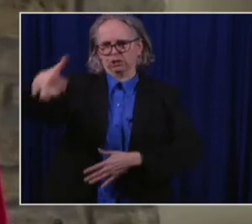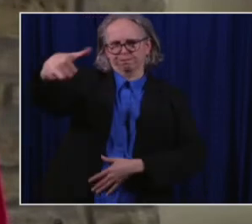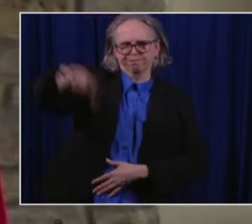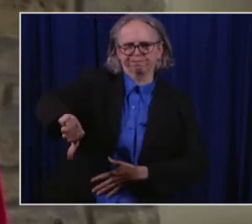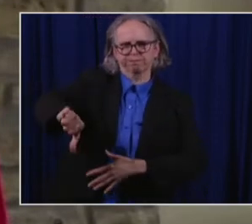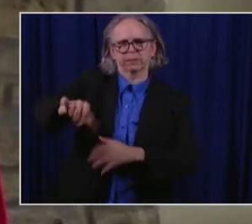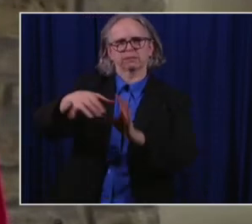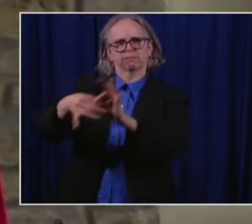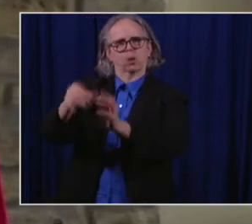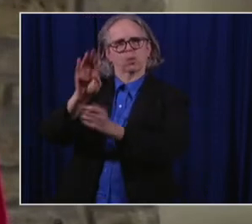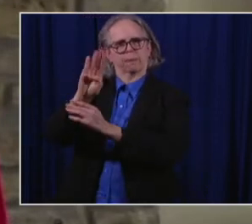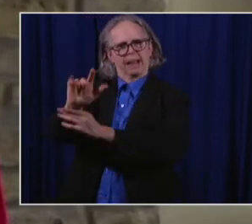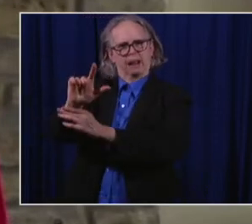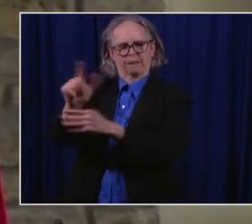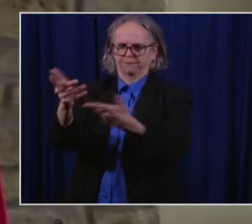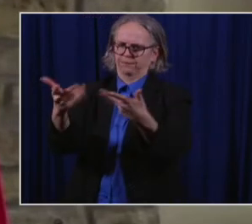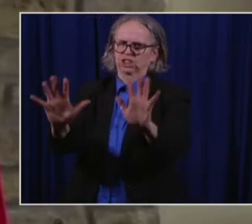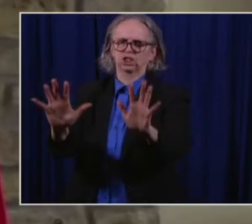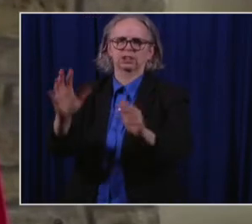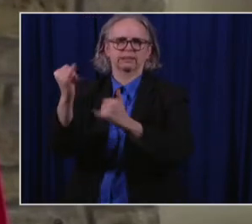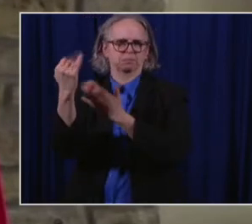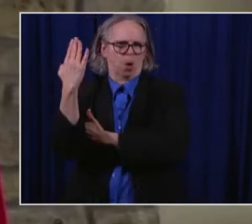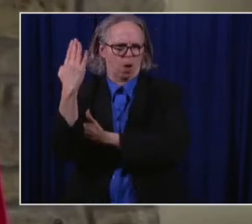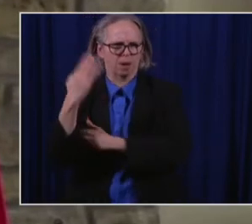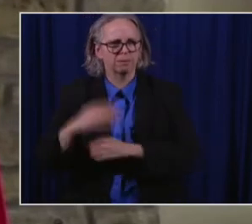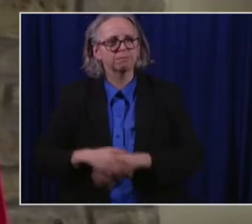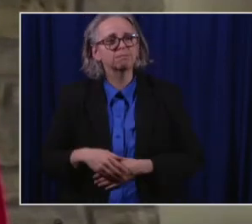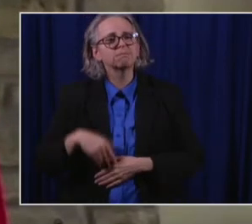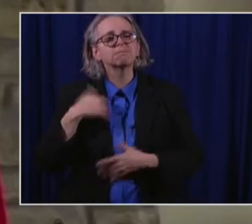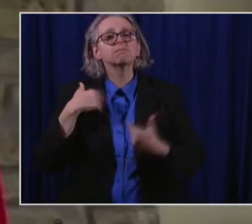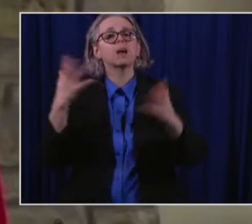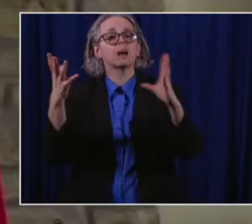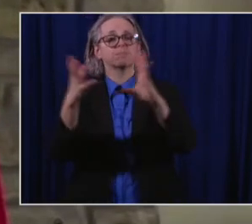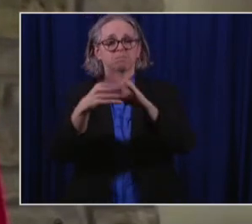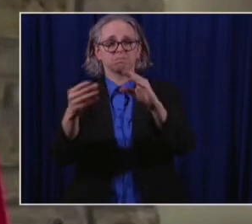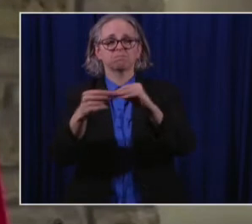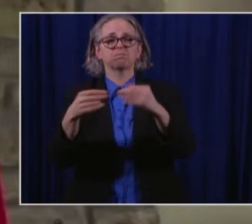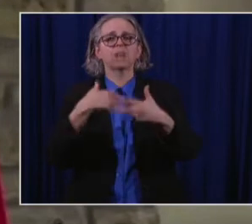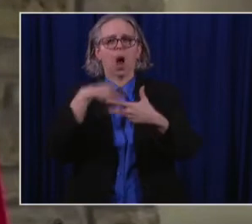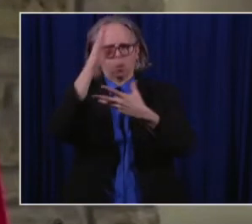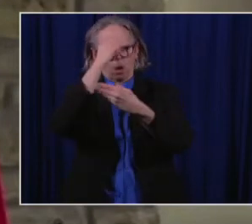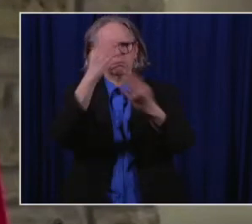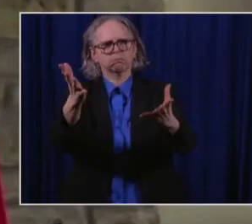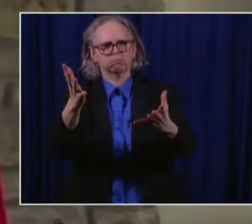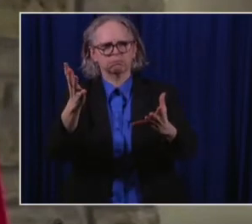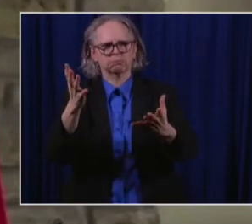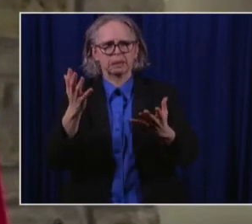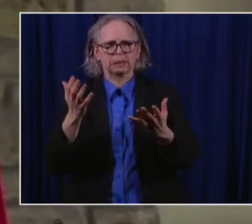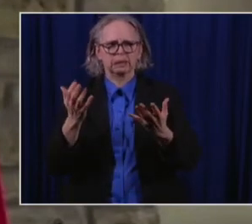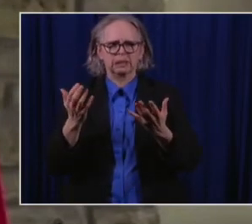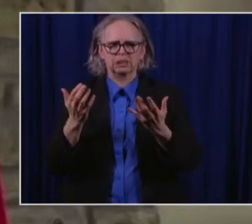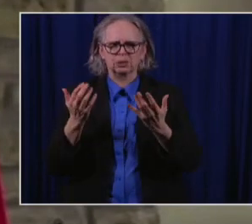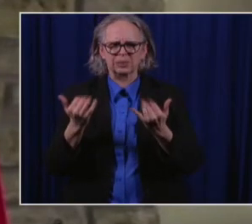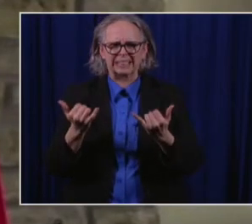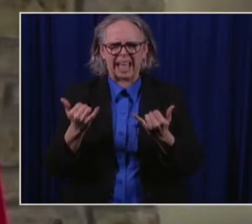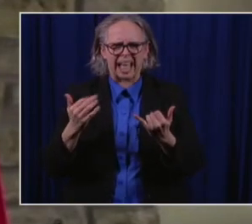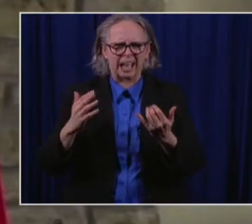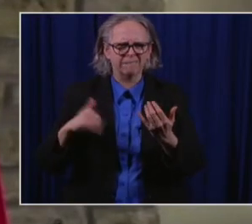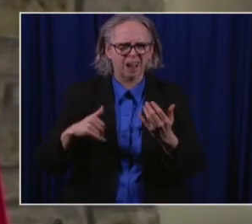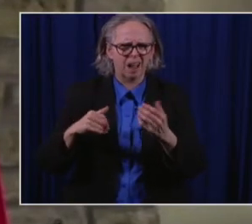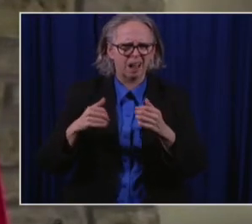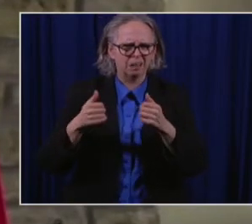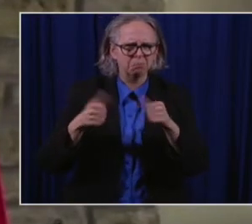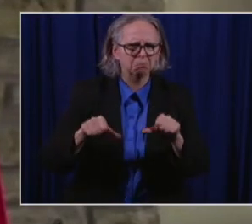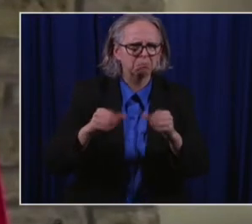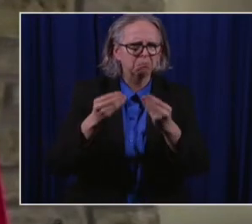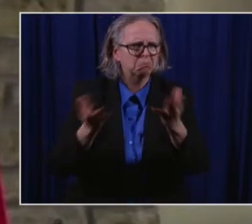message, and that will be put out today sometime if it hasn't already been put out. So,